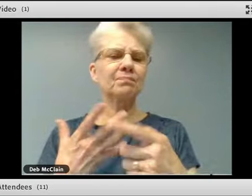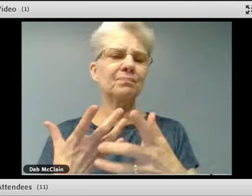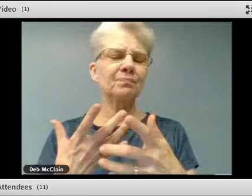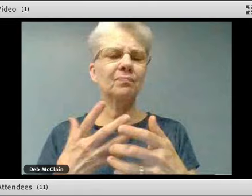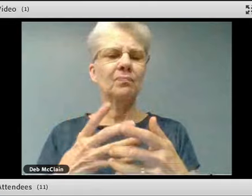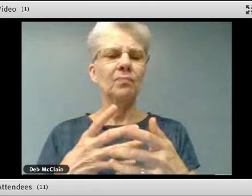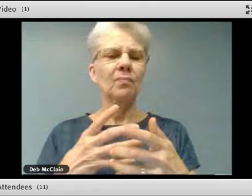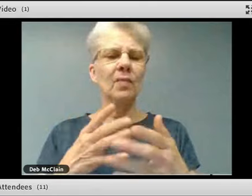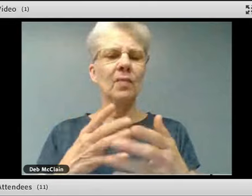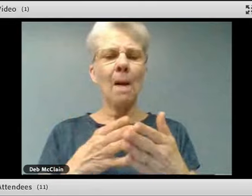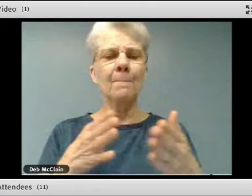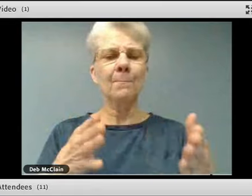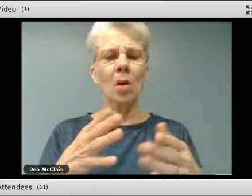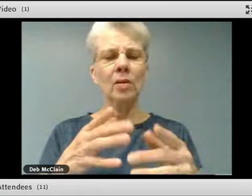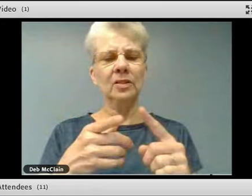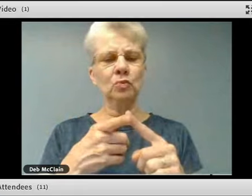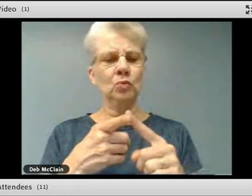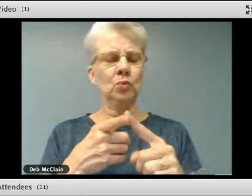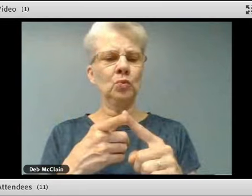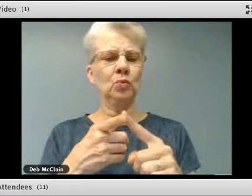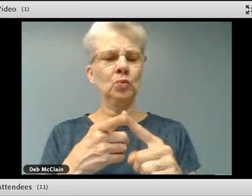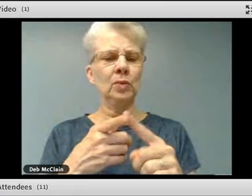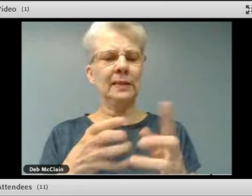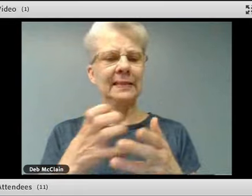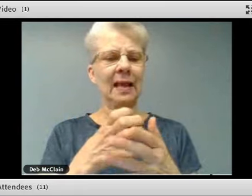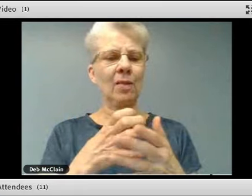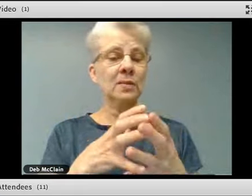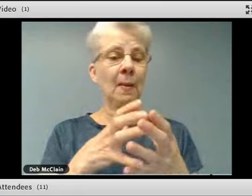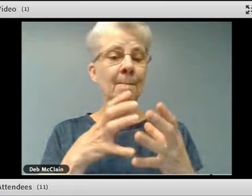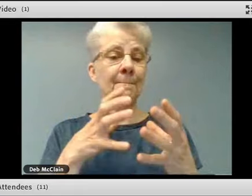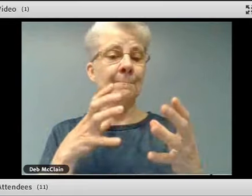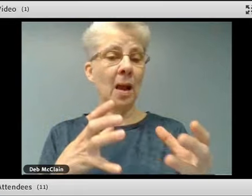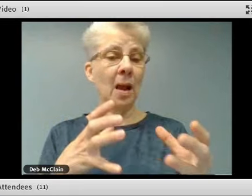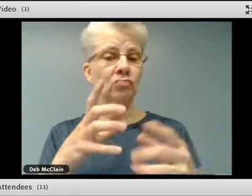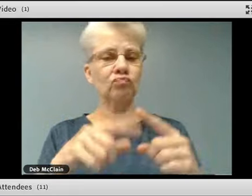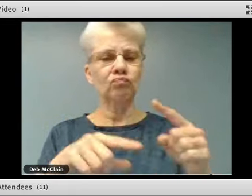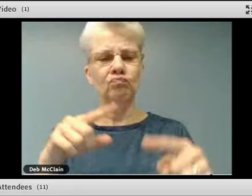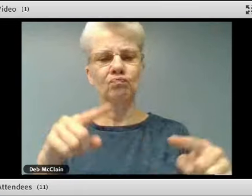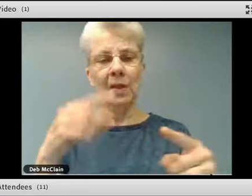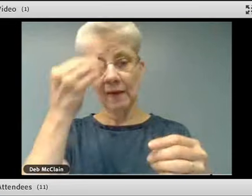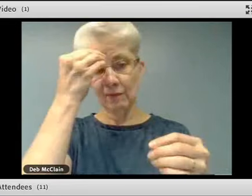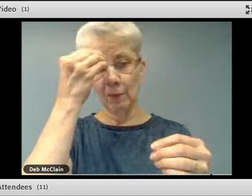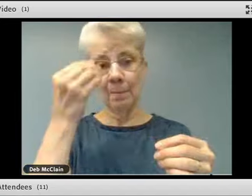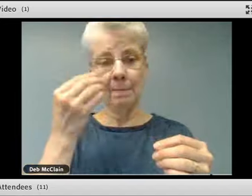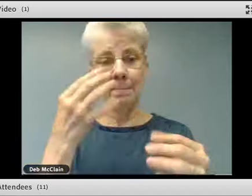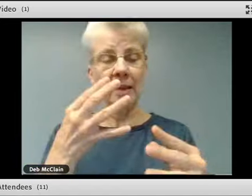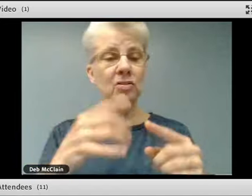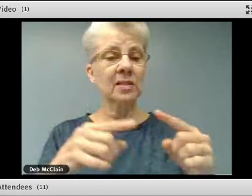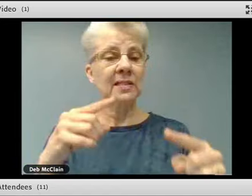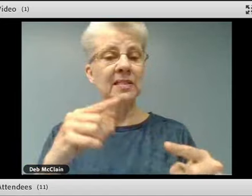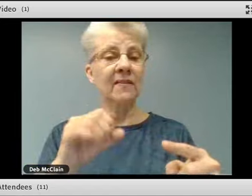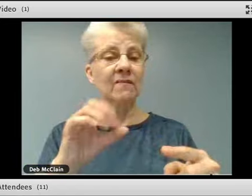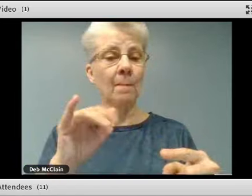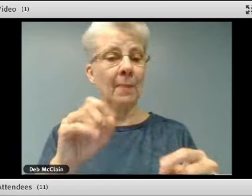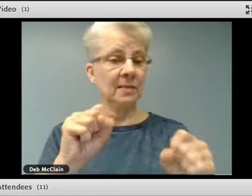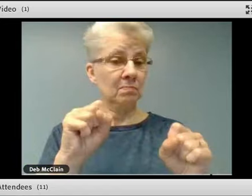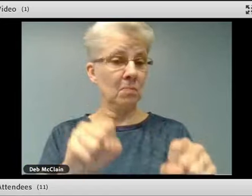categorized broadly in order to gather as much different kinds of materials in different formats as